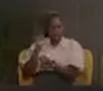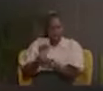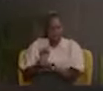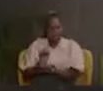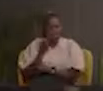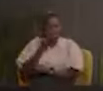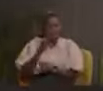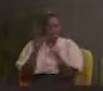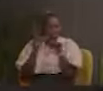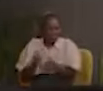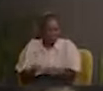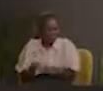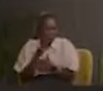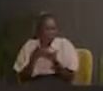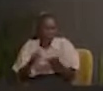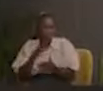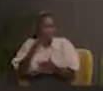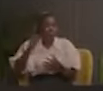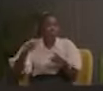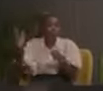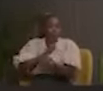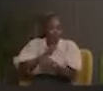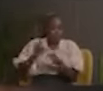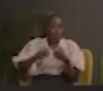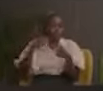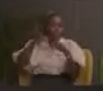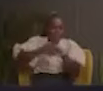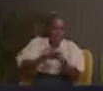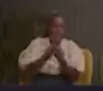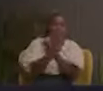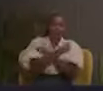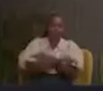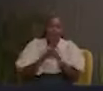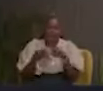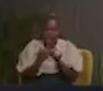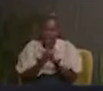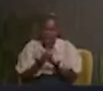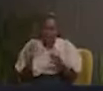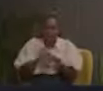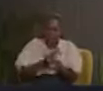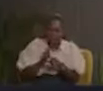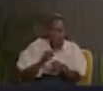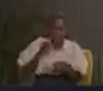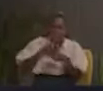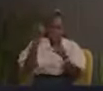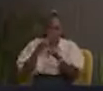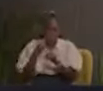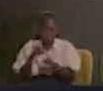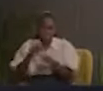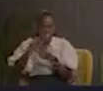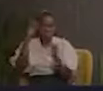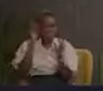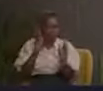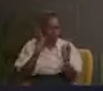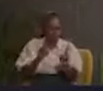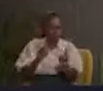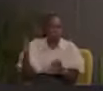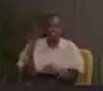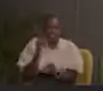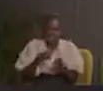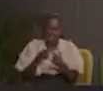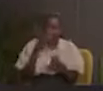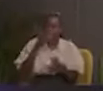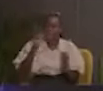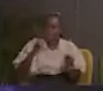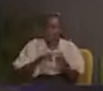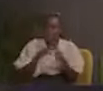charge is labor to enter that rest." How do you labor? In word and in doctrine. And then you are able to derive what you need